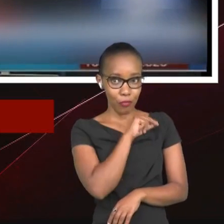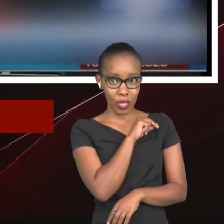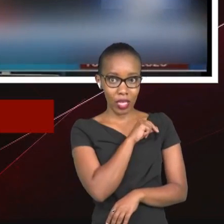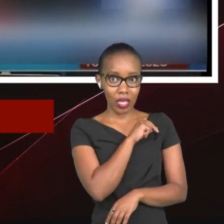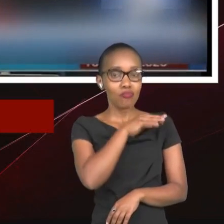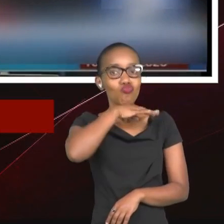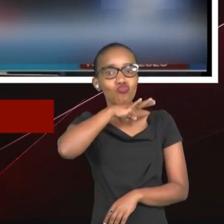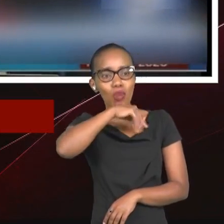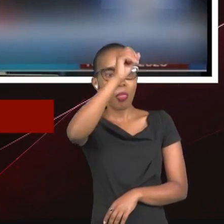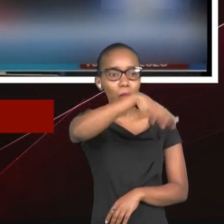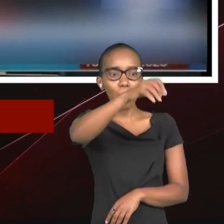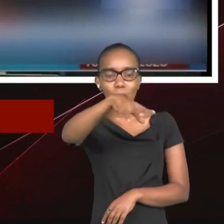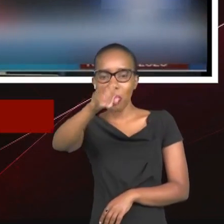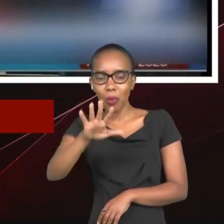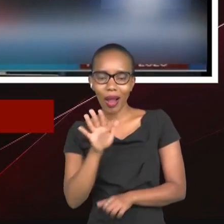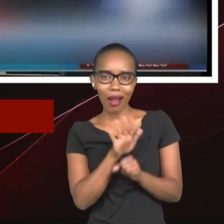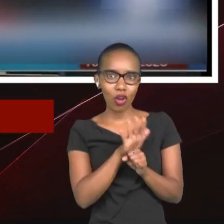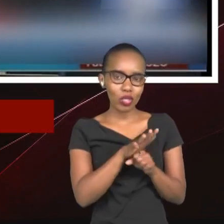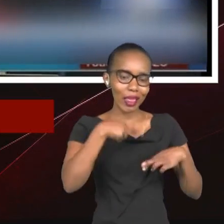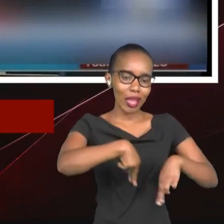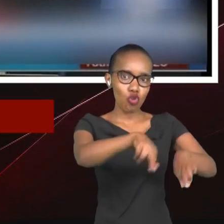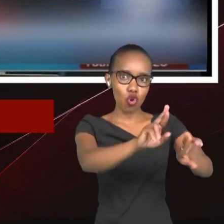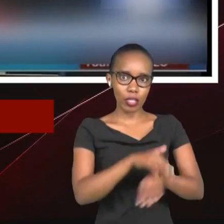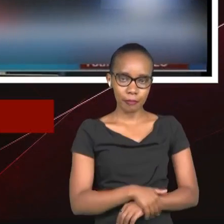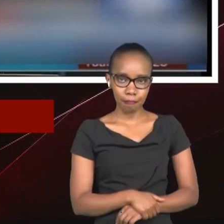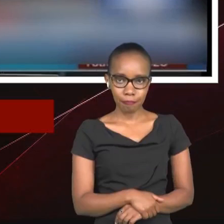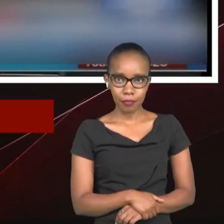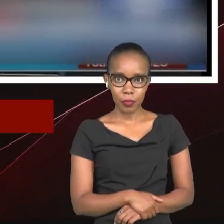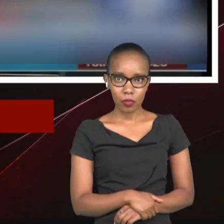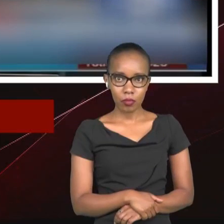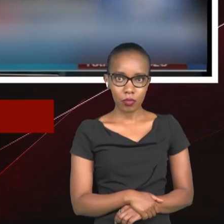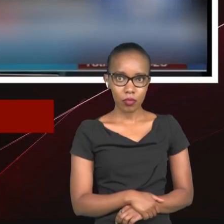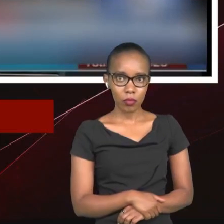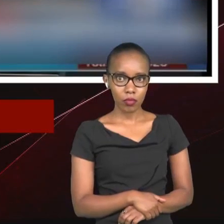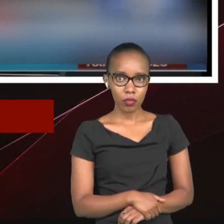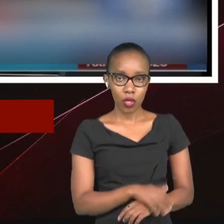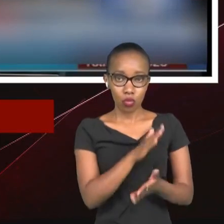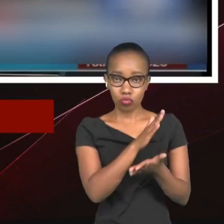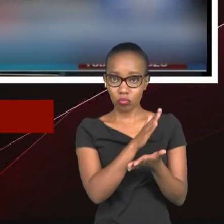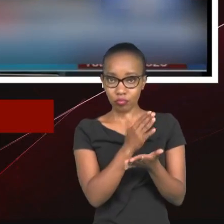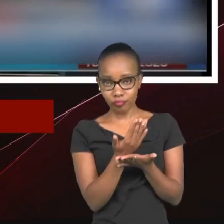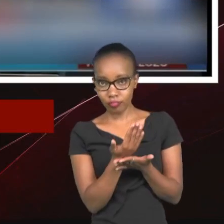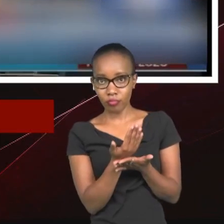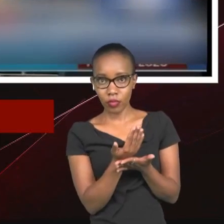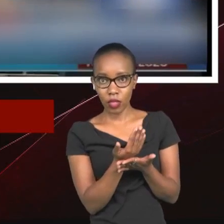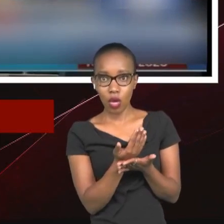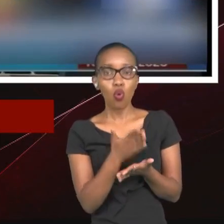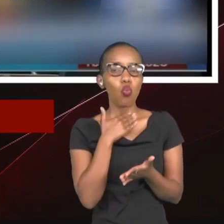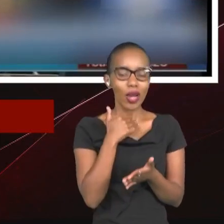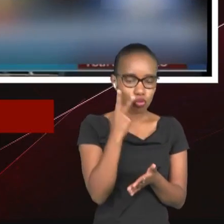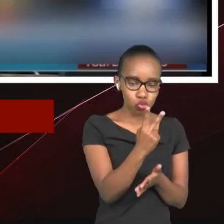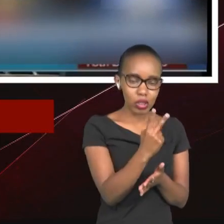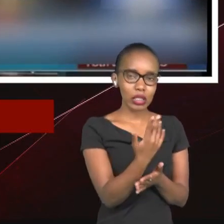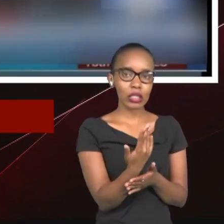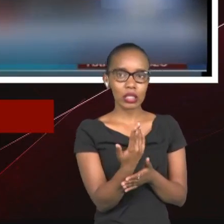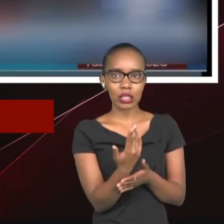garbages are back in the streets, garbages are back to the roads. And this is a tradition that has gone down. We would like to see